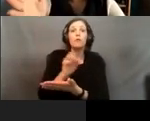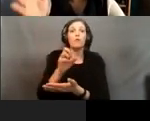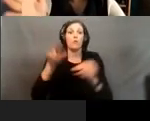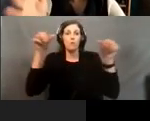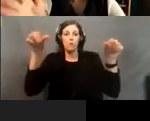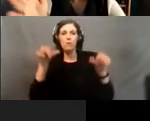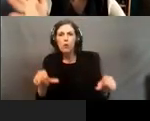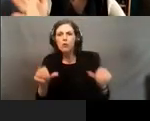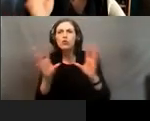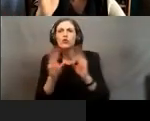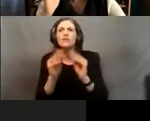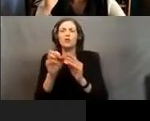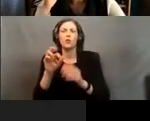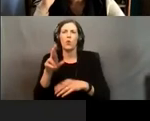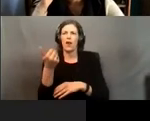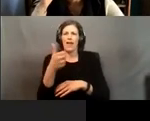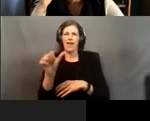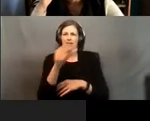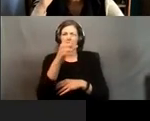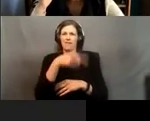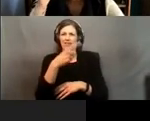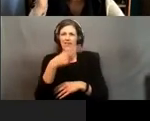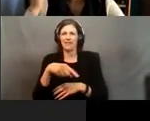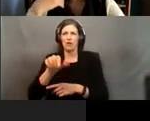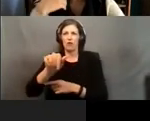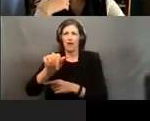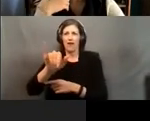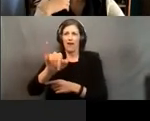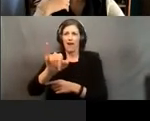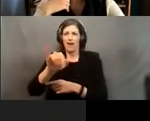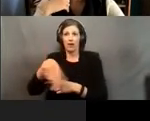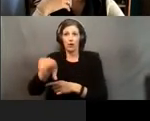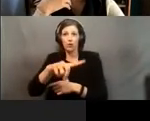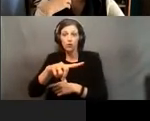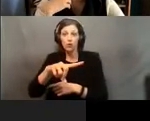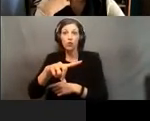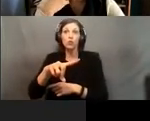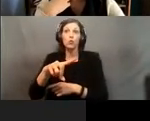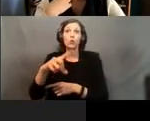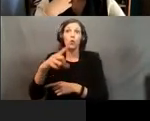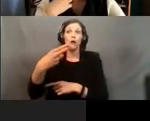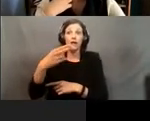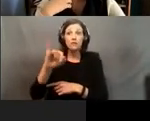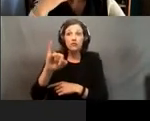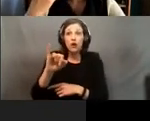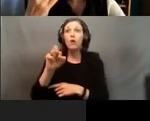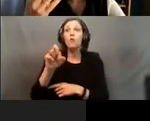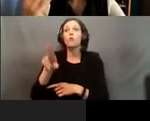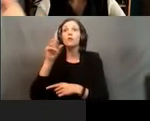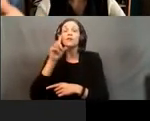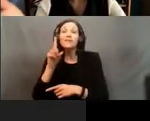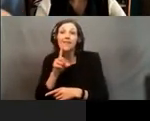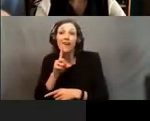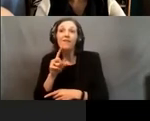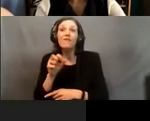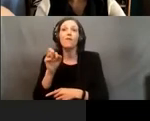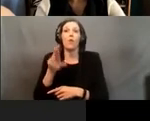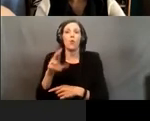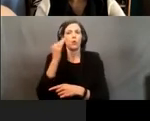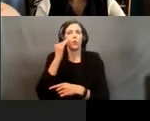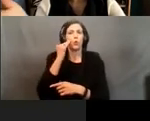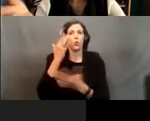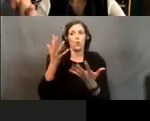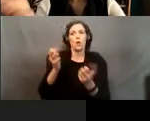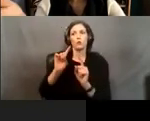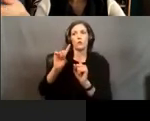or any of these things that are AI and you are hearing impaired or deaf or you know you want to go to one of these